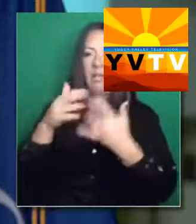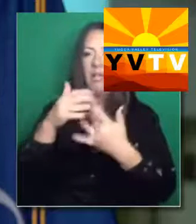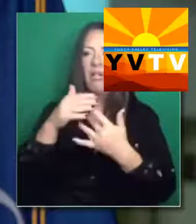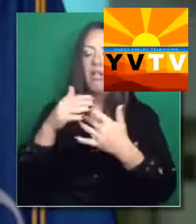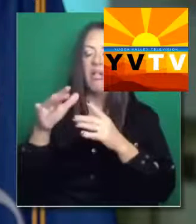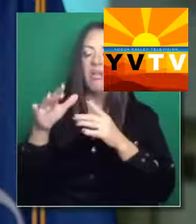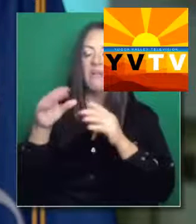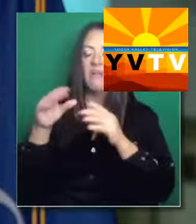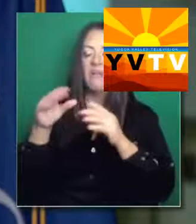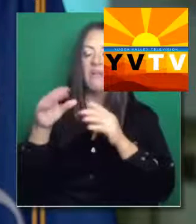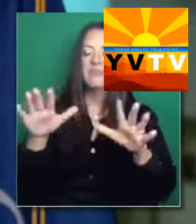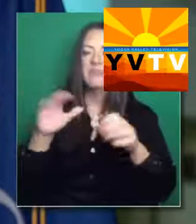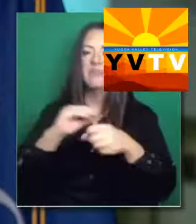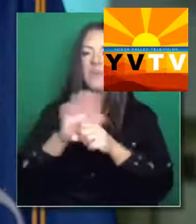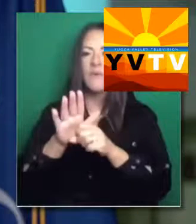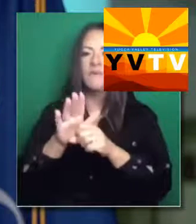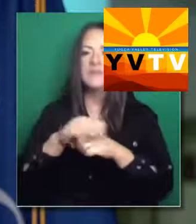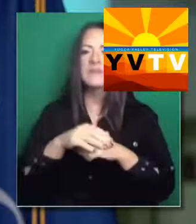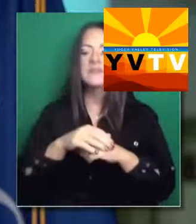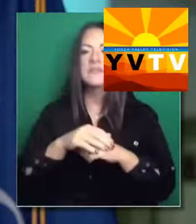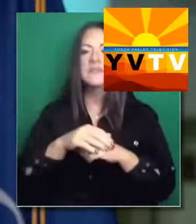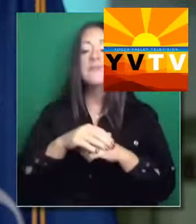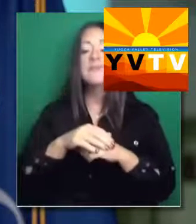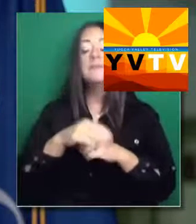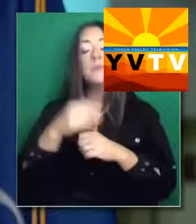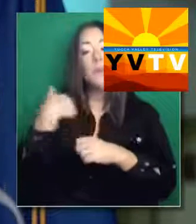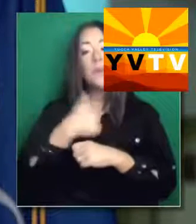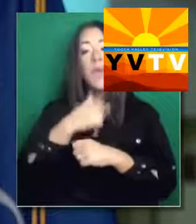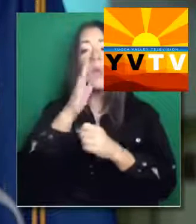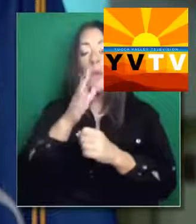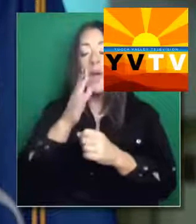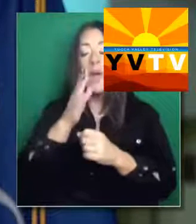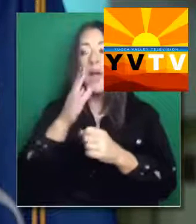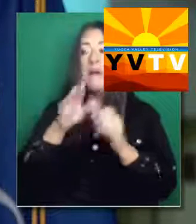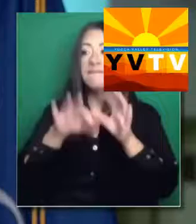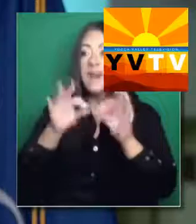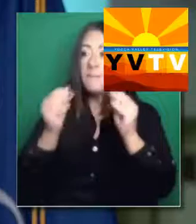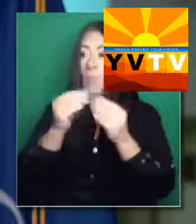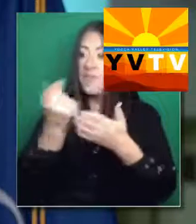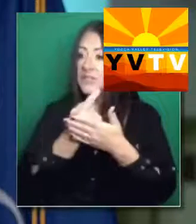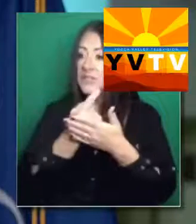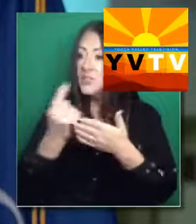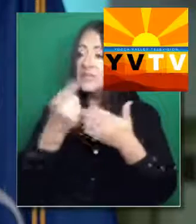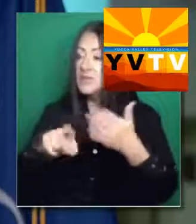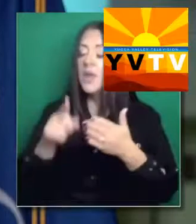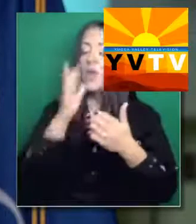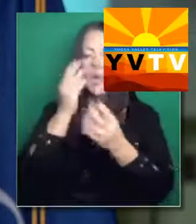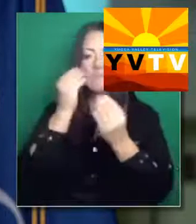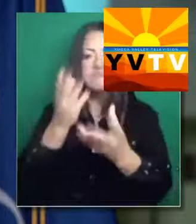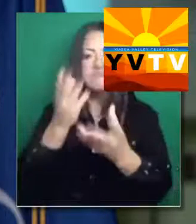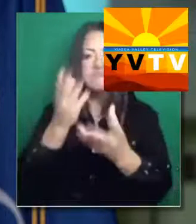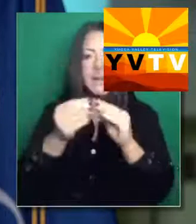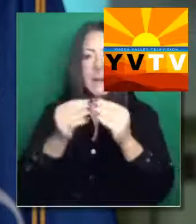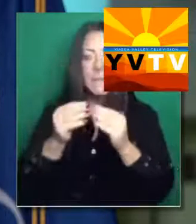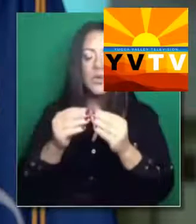we'll update you in real time on that, and encourage folks, again, to learn more about all these things by